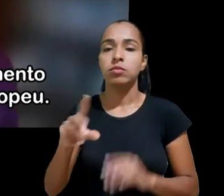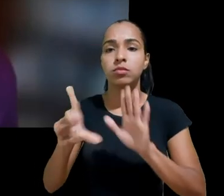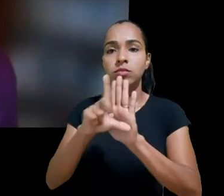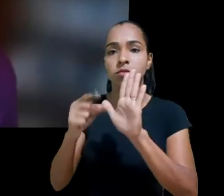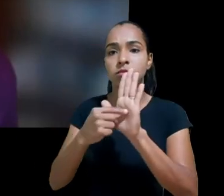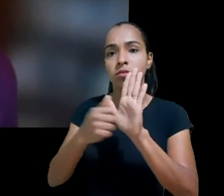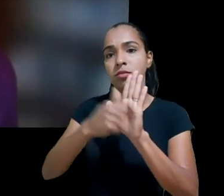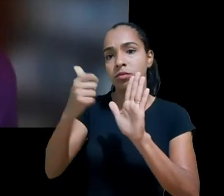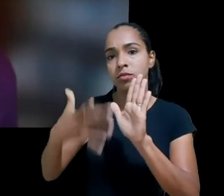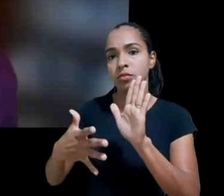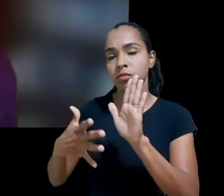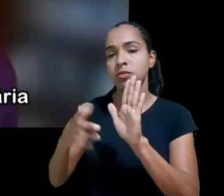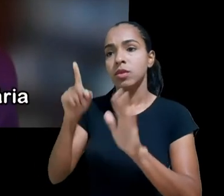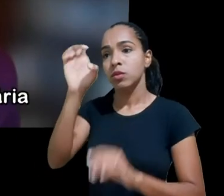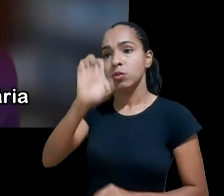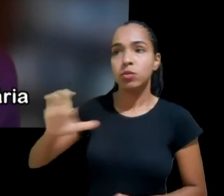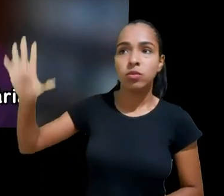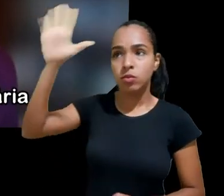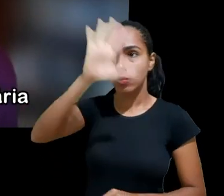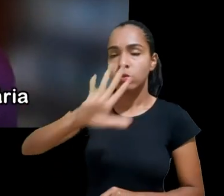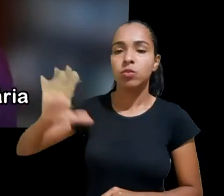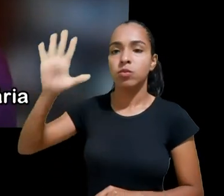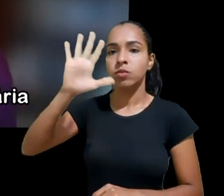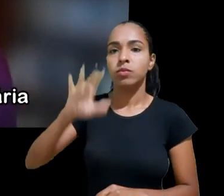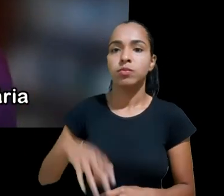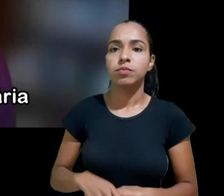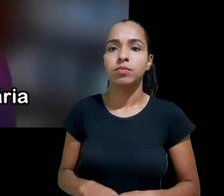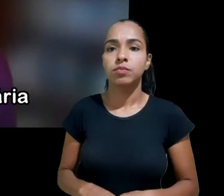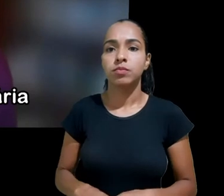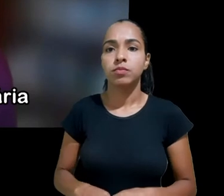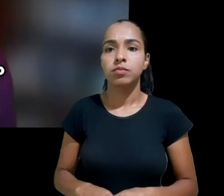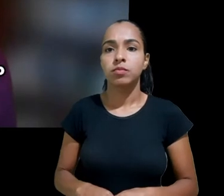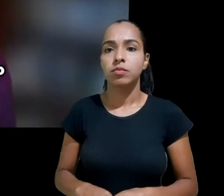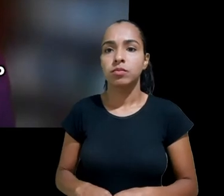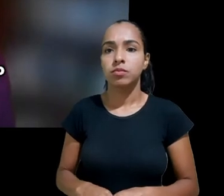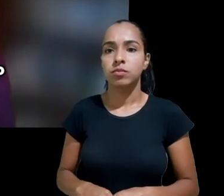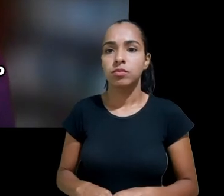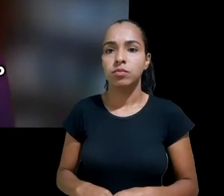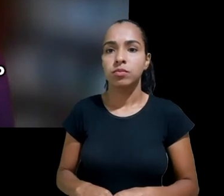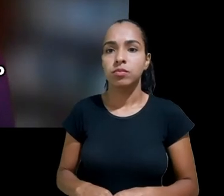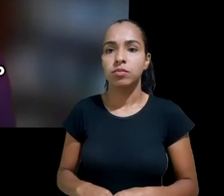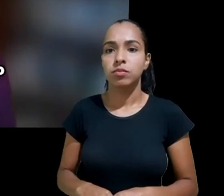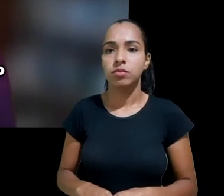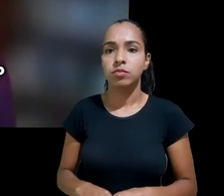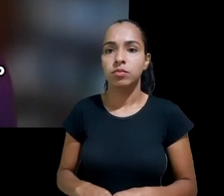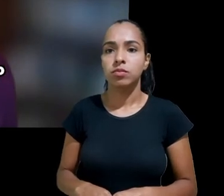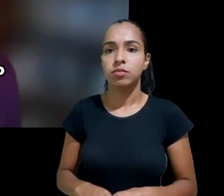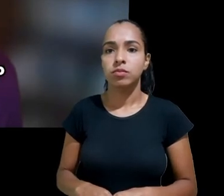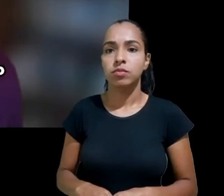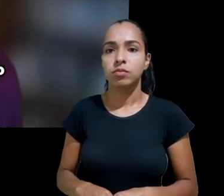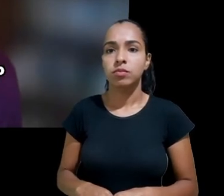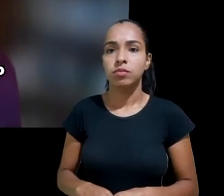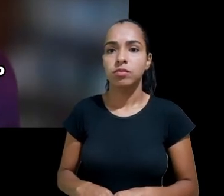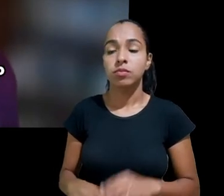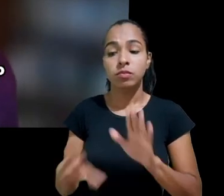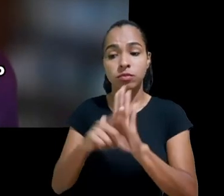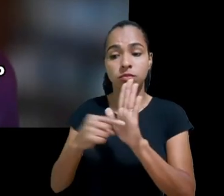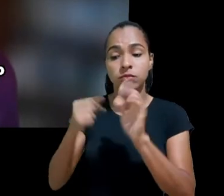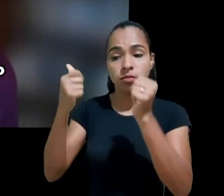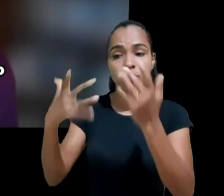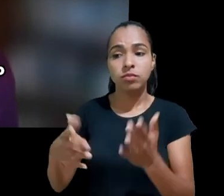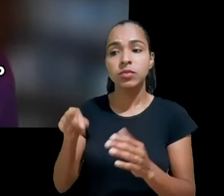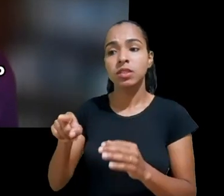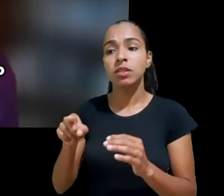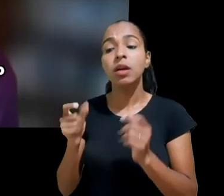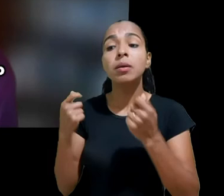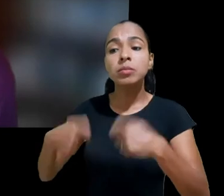law it's a form of statutory guidance and sets out the requirements of the GDPR as they